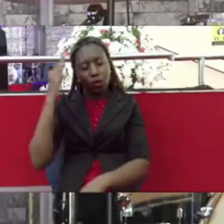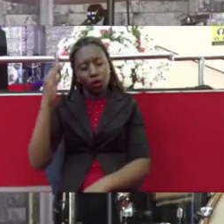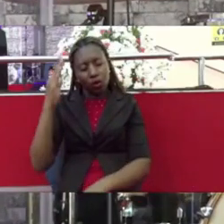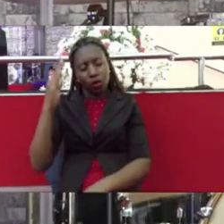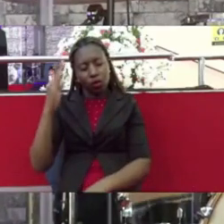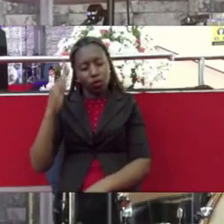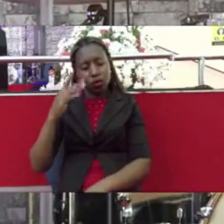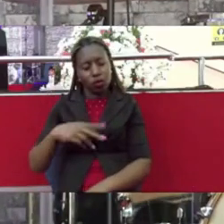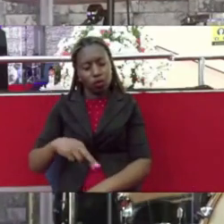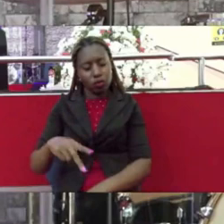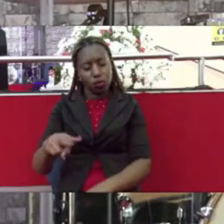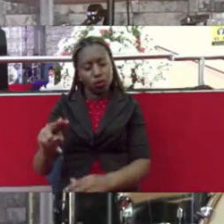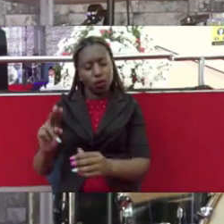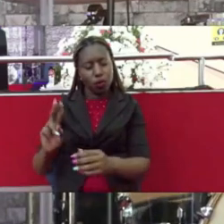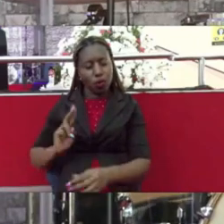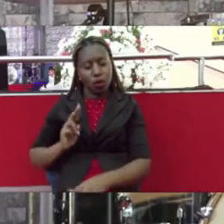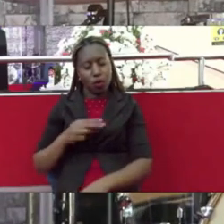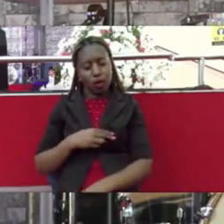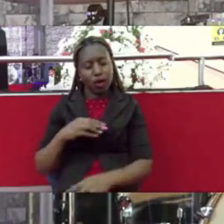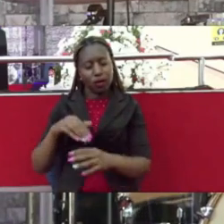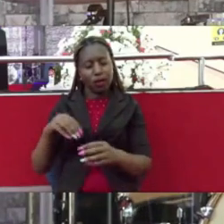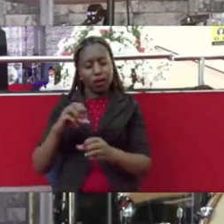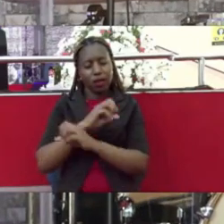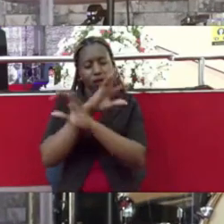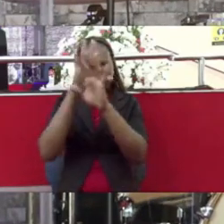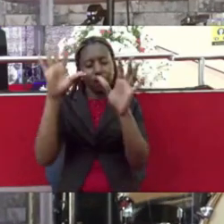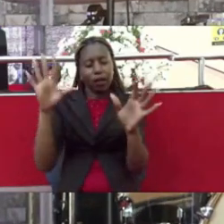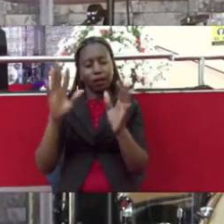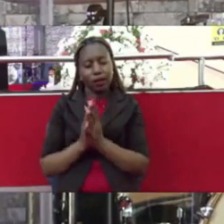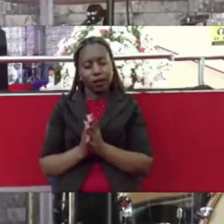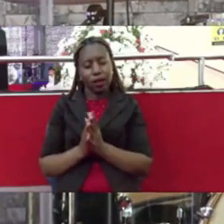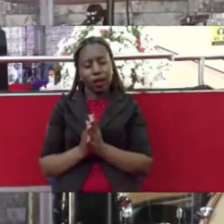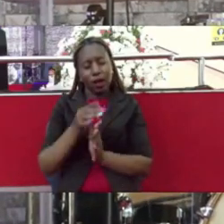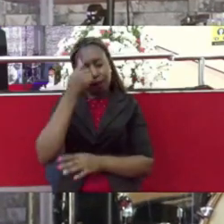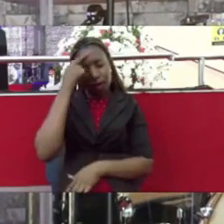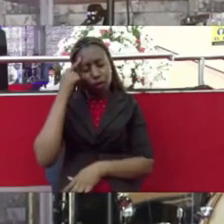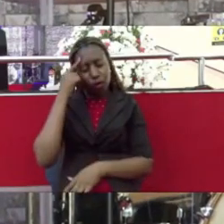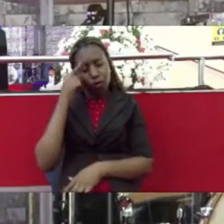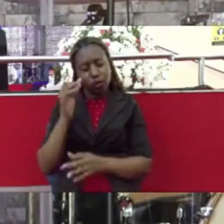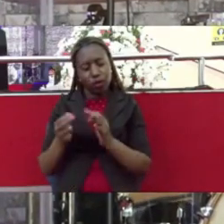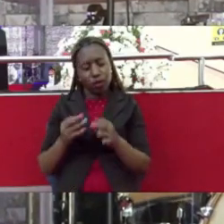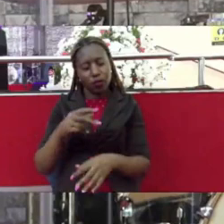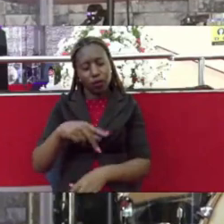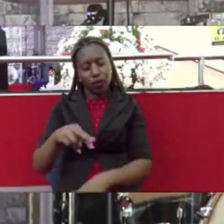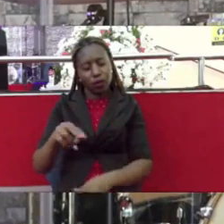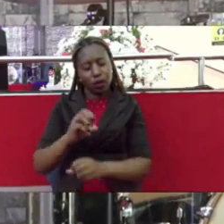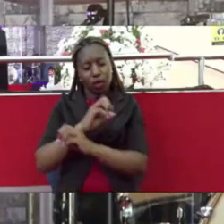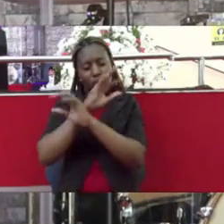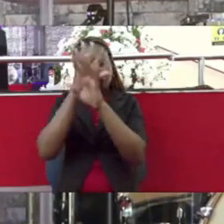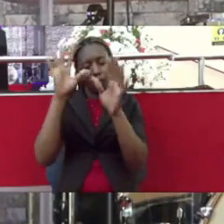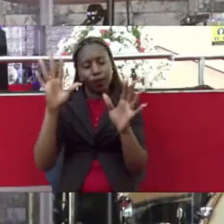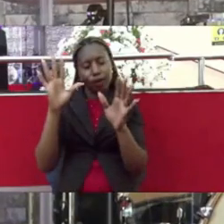word. Hata utakapotusaidia kutembea katika ufunuo. Because when we walk in the revelation knowledge of your word. Kwa sababu tukitembea katika ufunuo wa